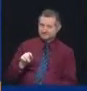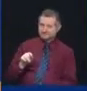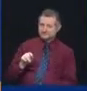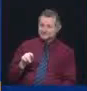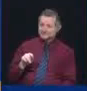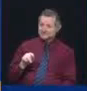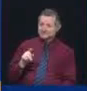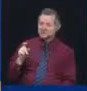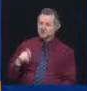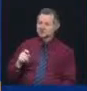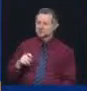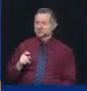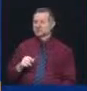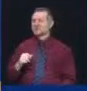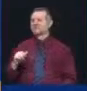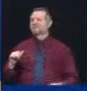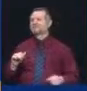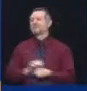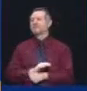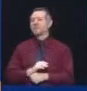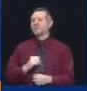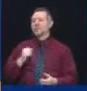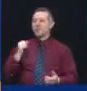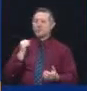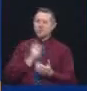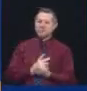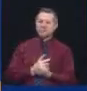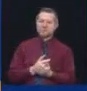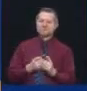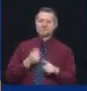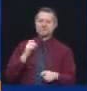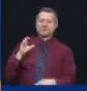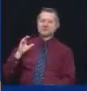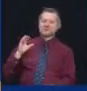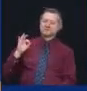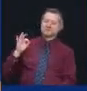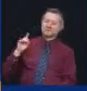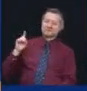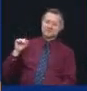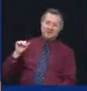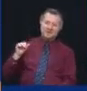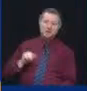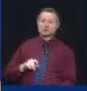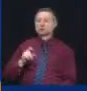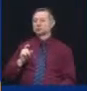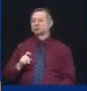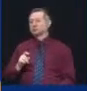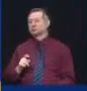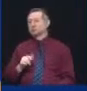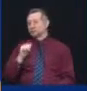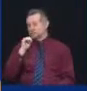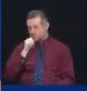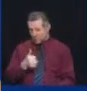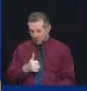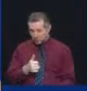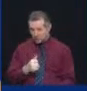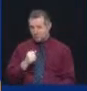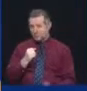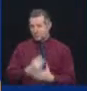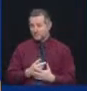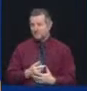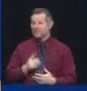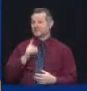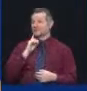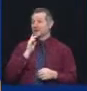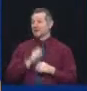get approval, and that will probably officially happen tomorrow. Once the federal government